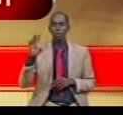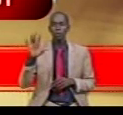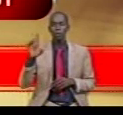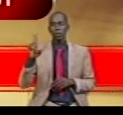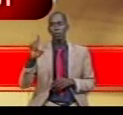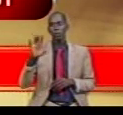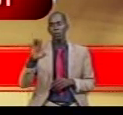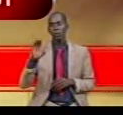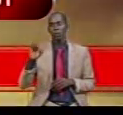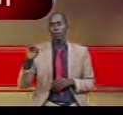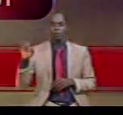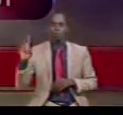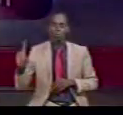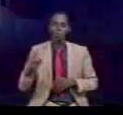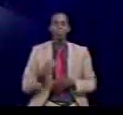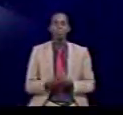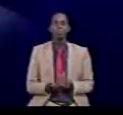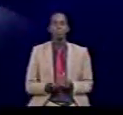0901-751-5001.